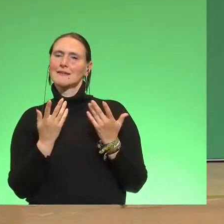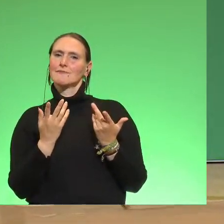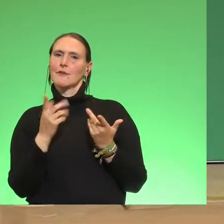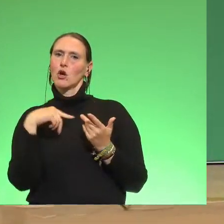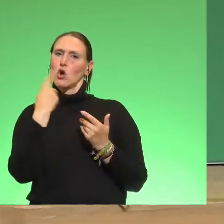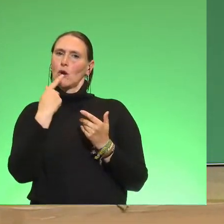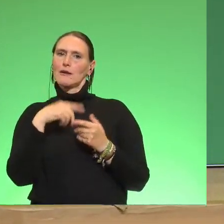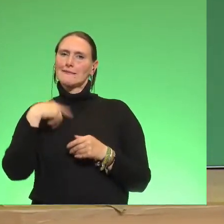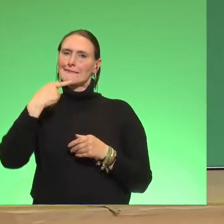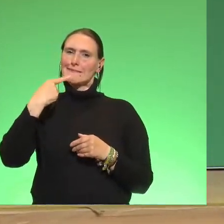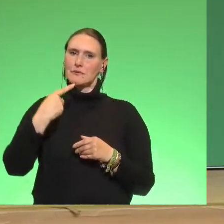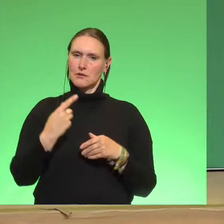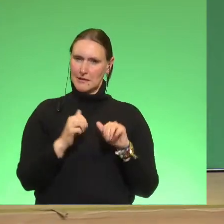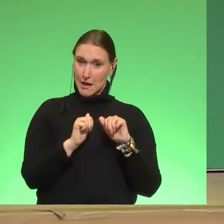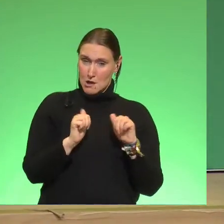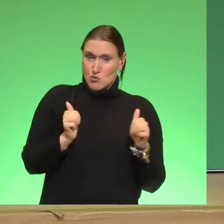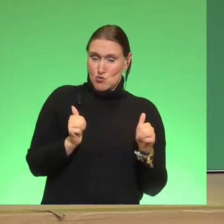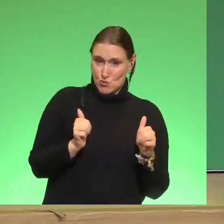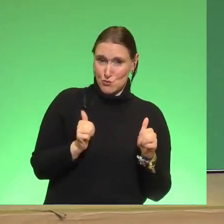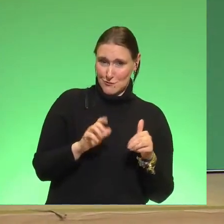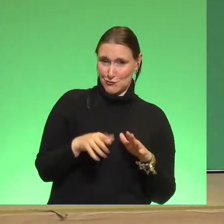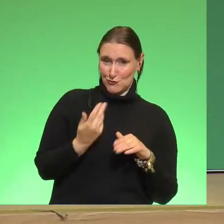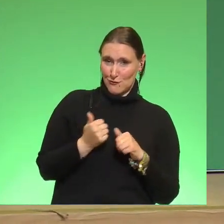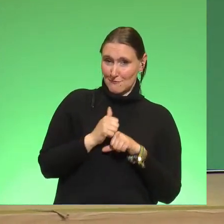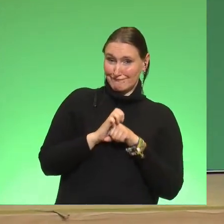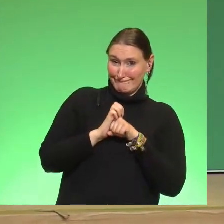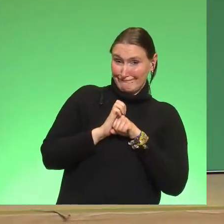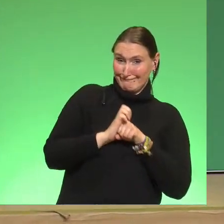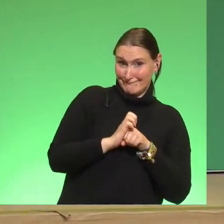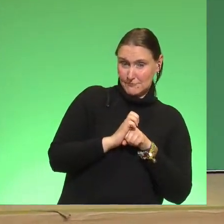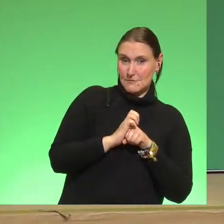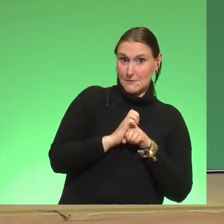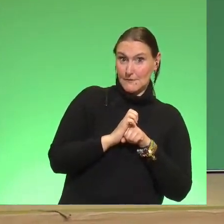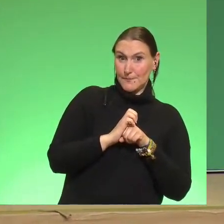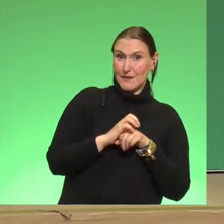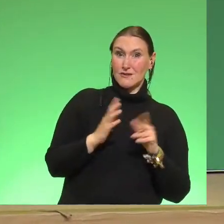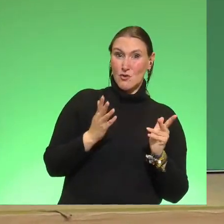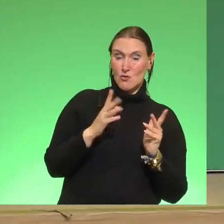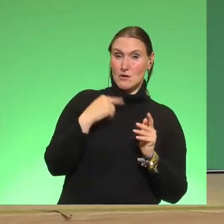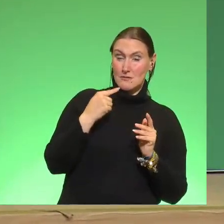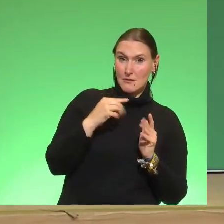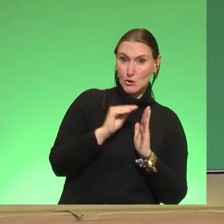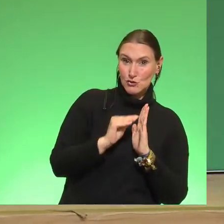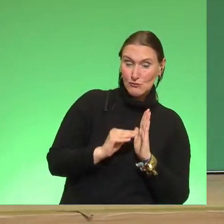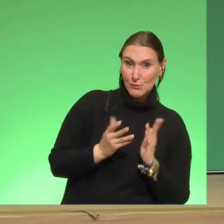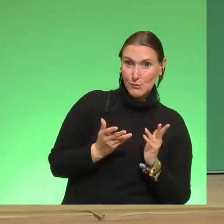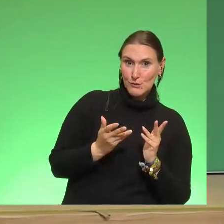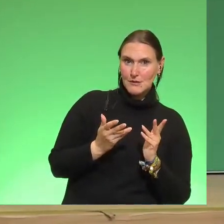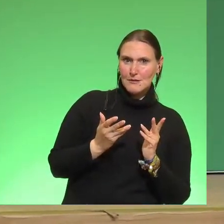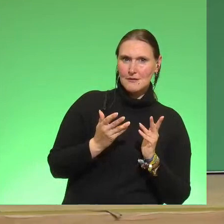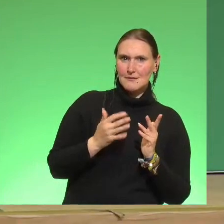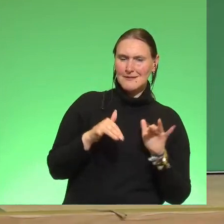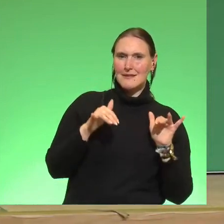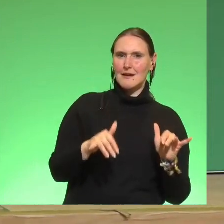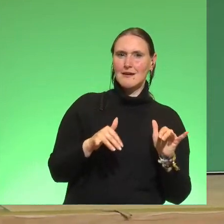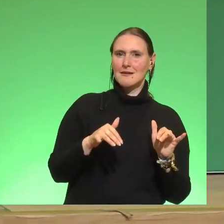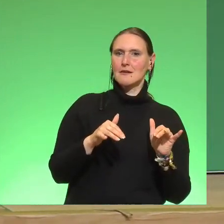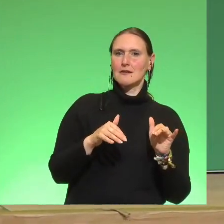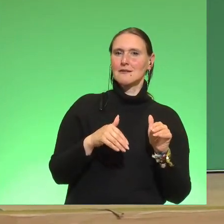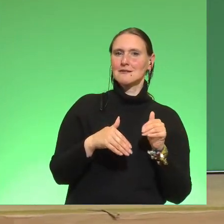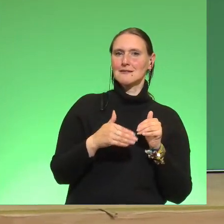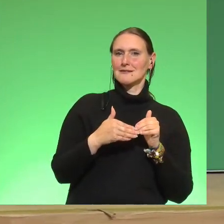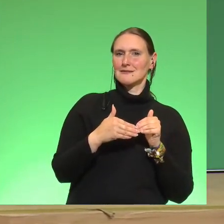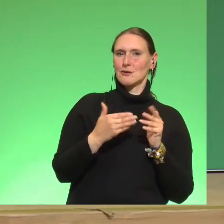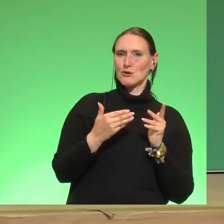it's in an immediate kind of like uttering with its author. It's still kind of close to its author.